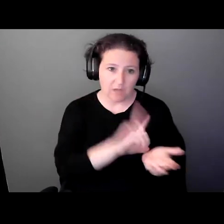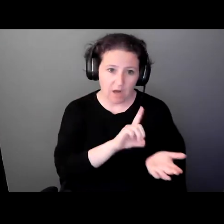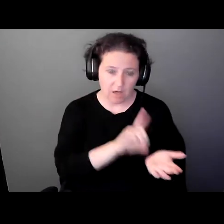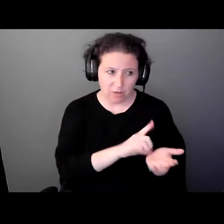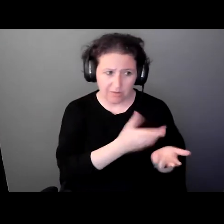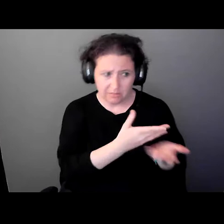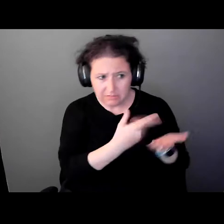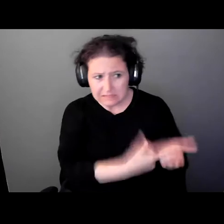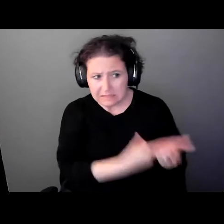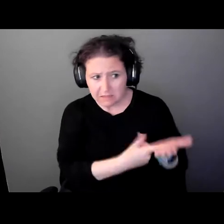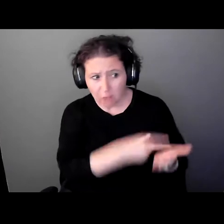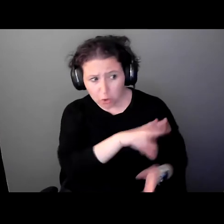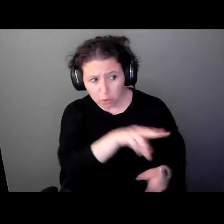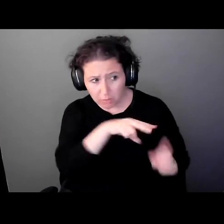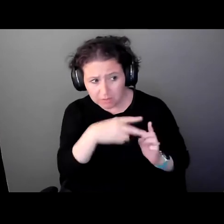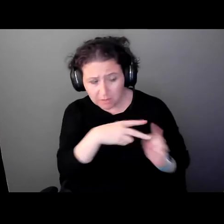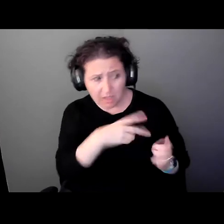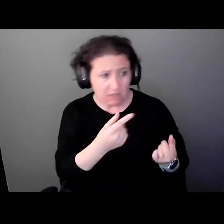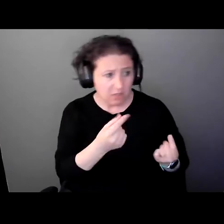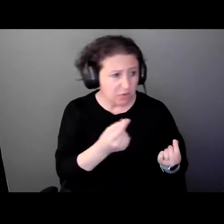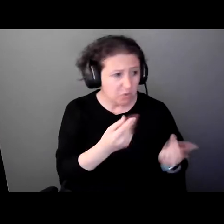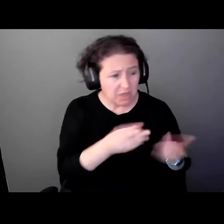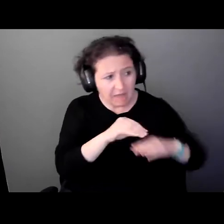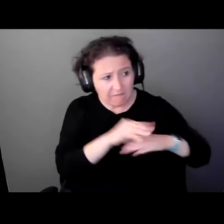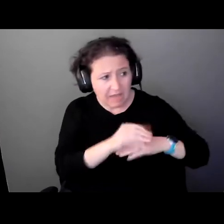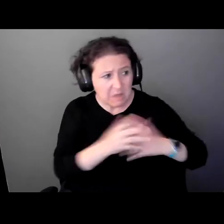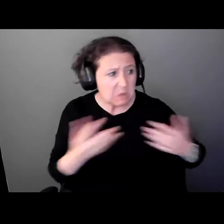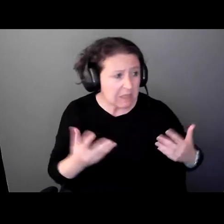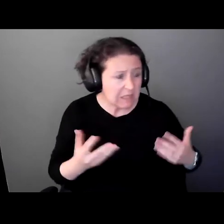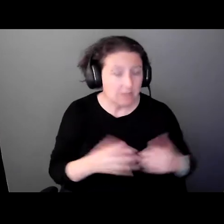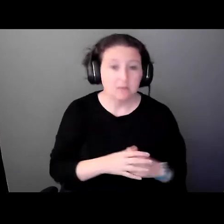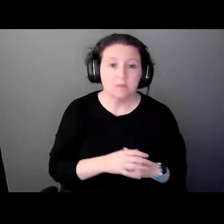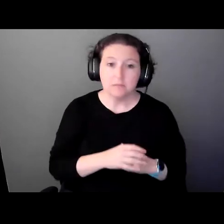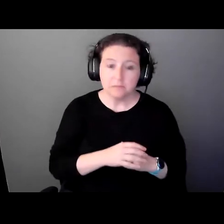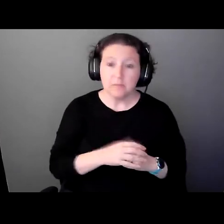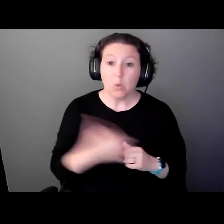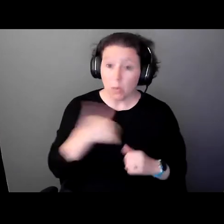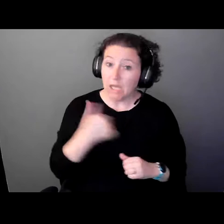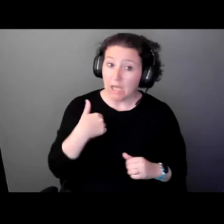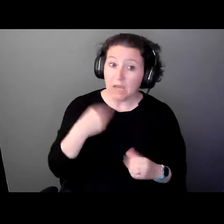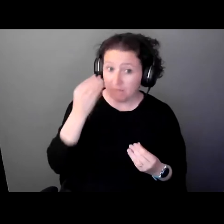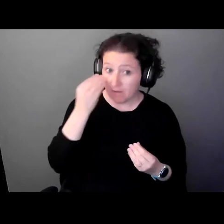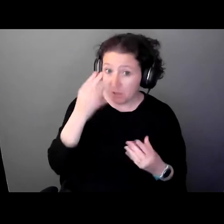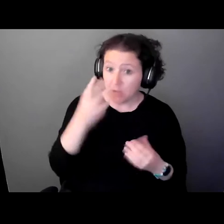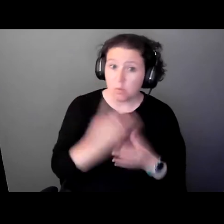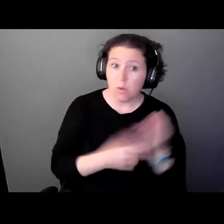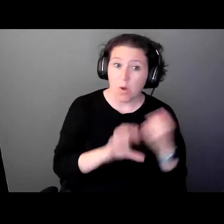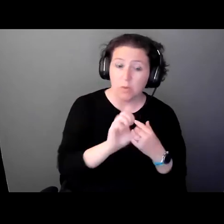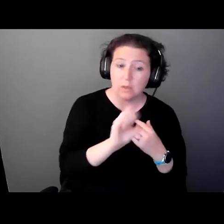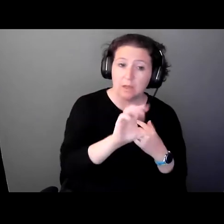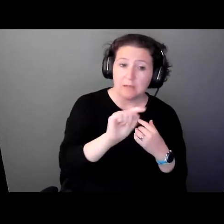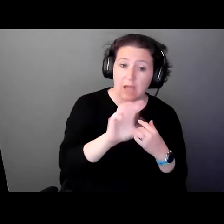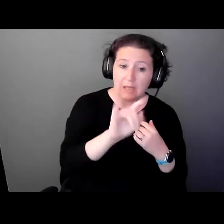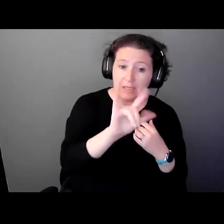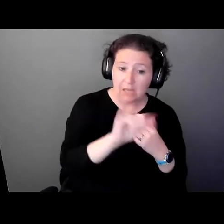discuss their position on these issues. And we have a lot of information at both county websites if